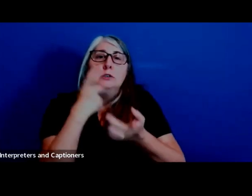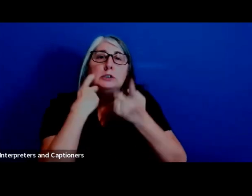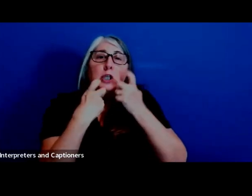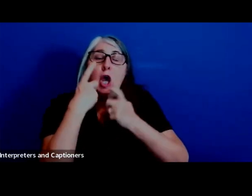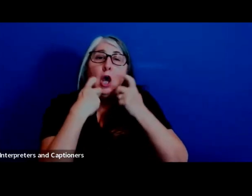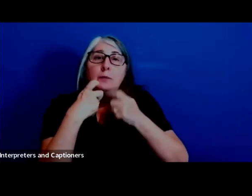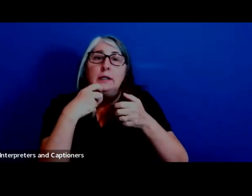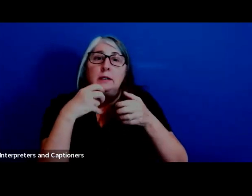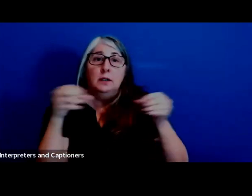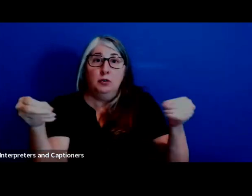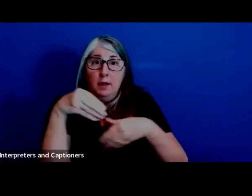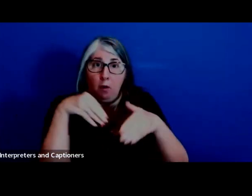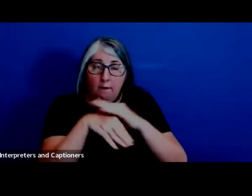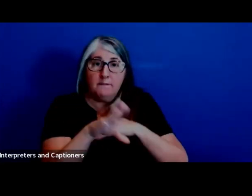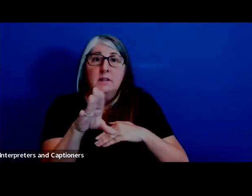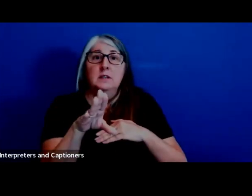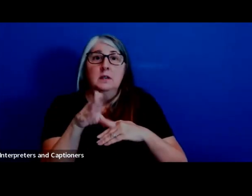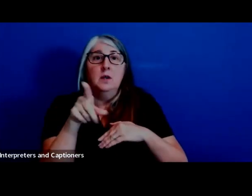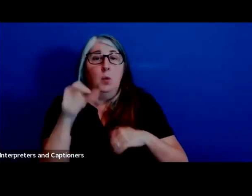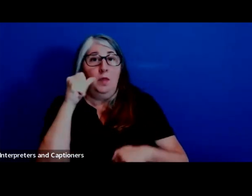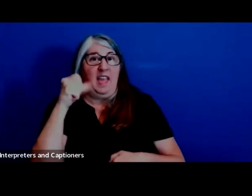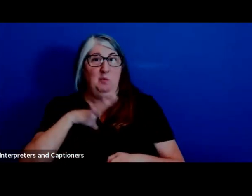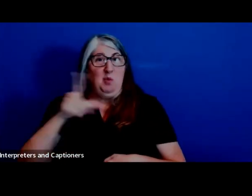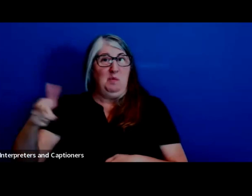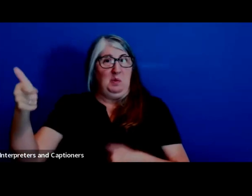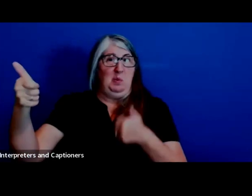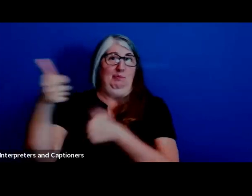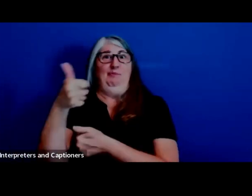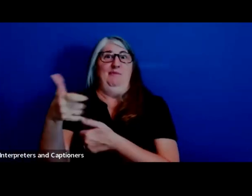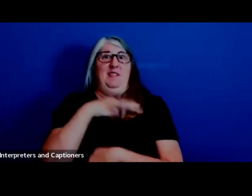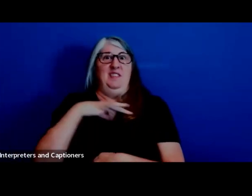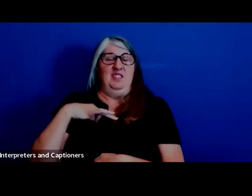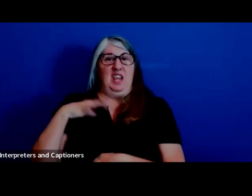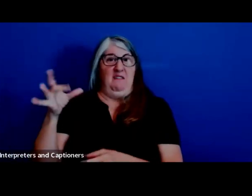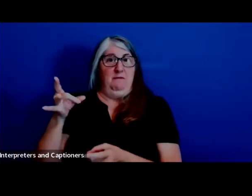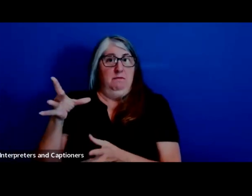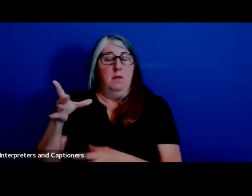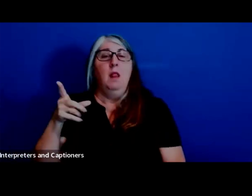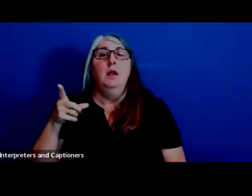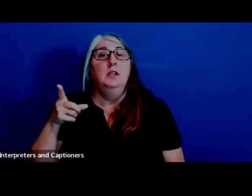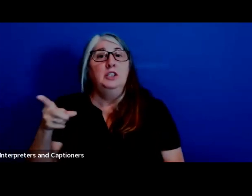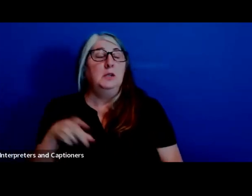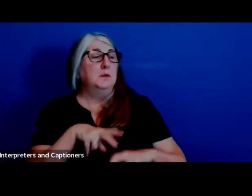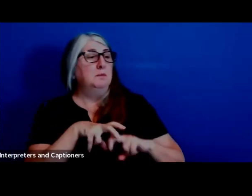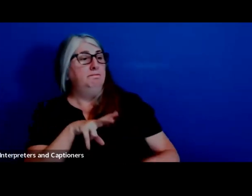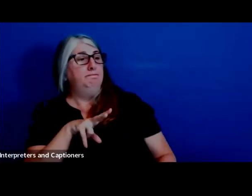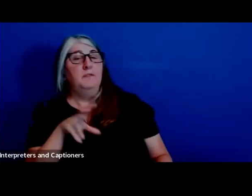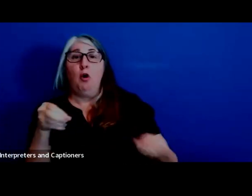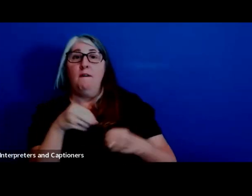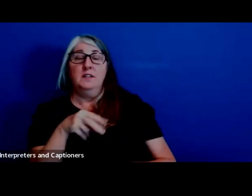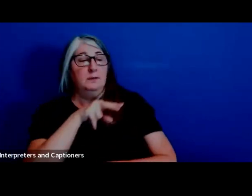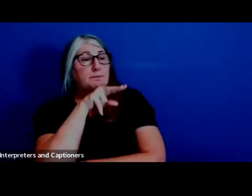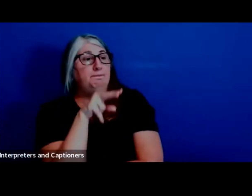the office where this woman, this kind of ringleader of the staff, was sitting. And the staff person, this